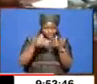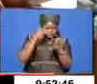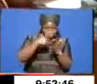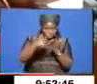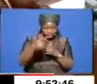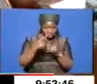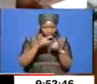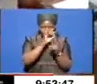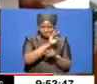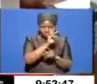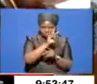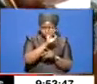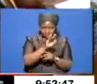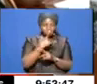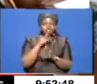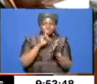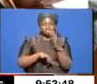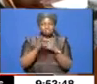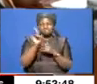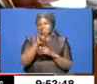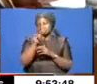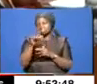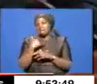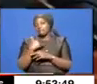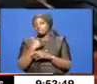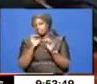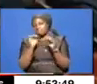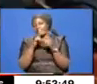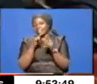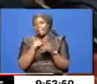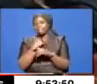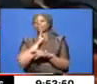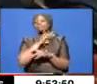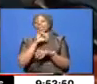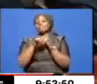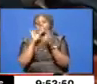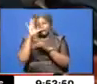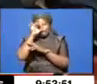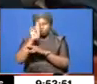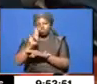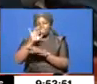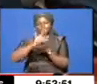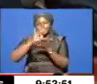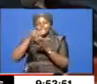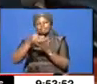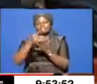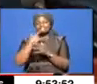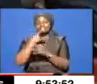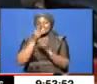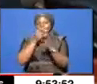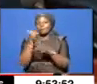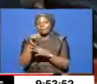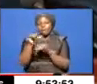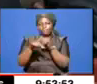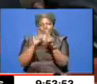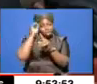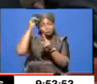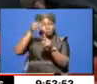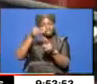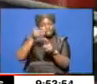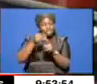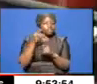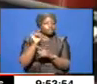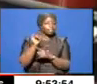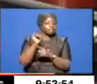its innocence amid claims of misappropriation of funds, say they are yet to be informed of the objective of the inspection despite writing to the